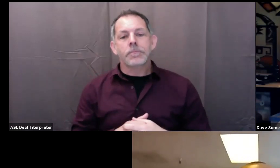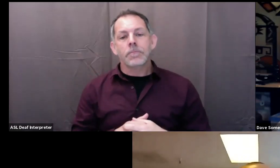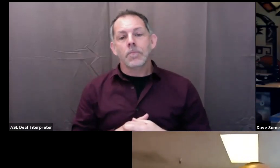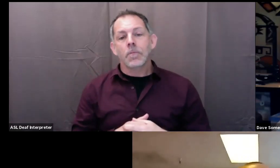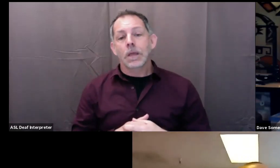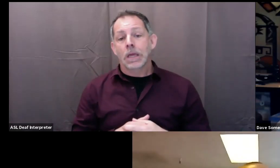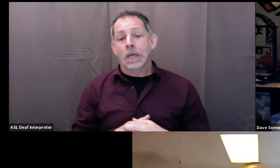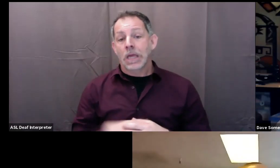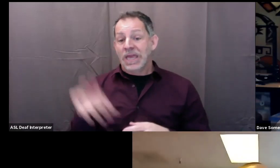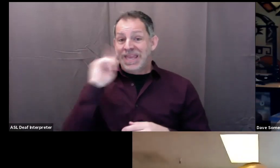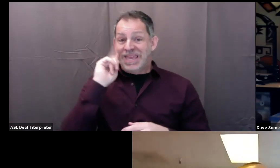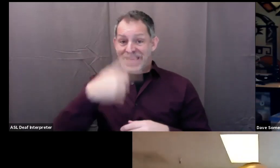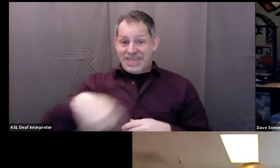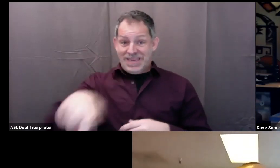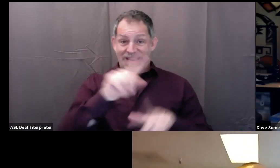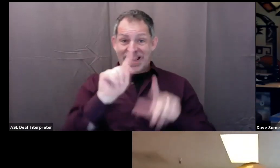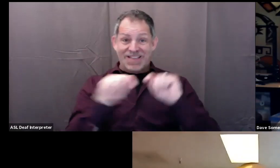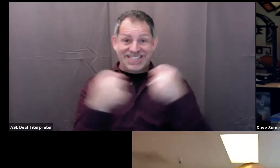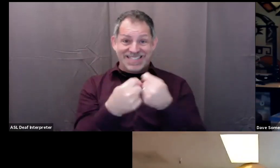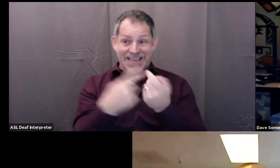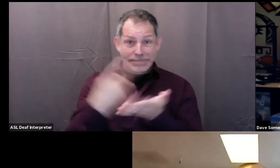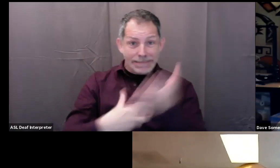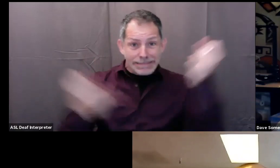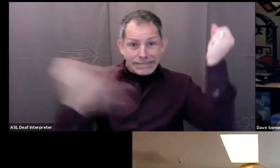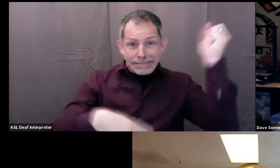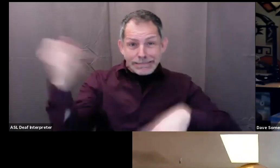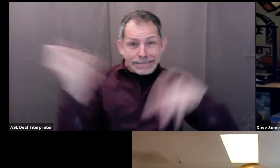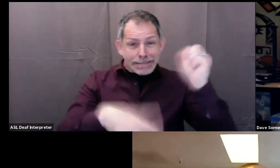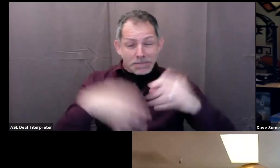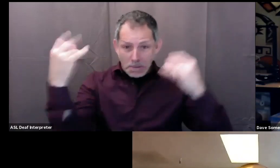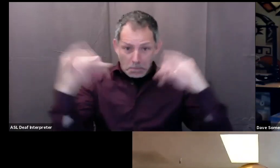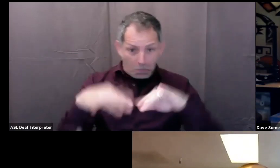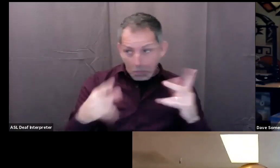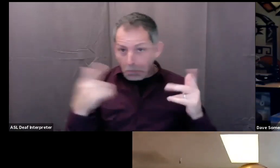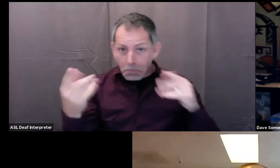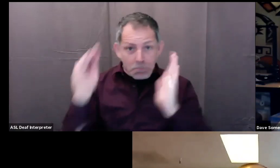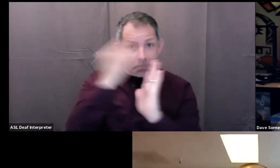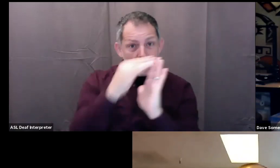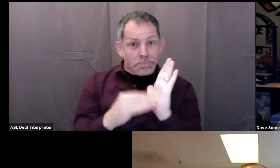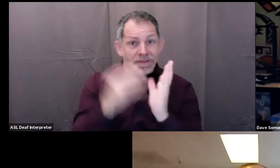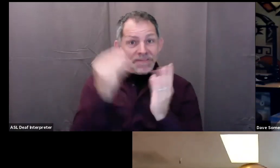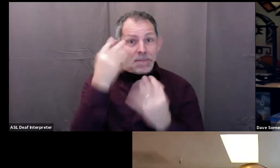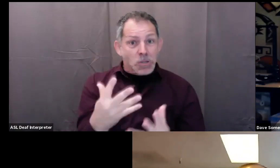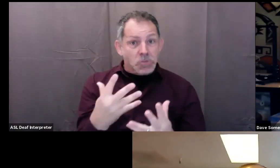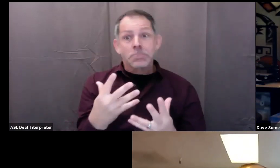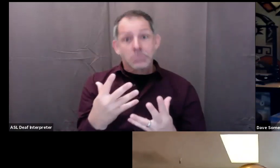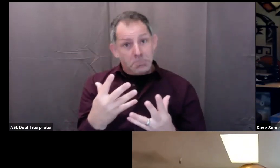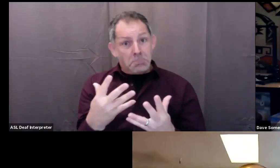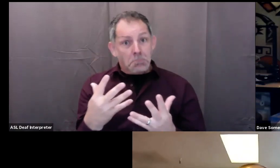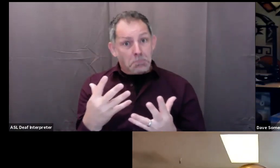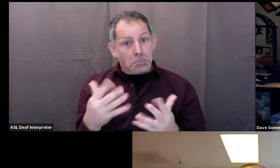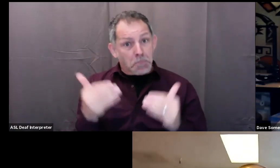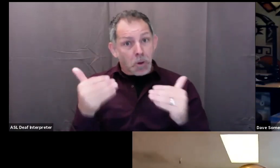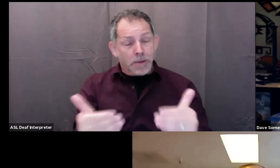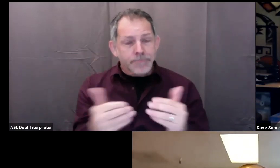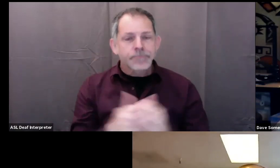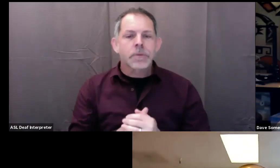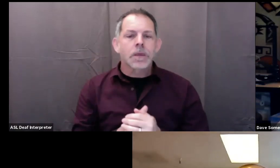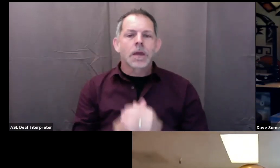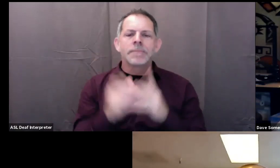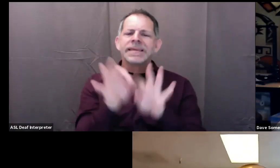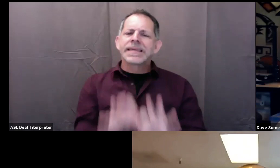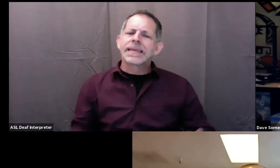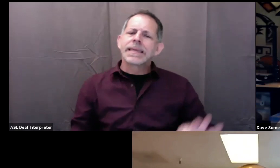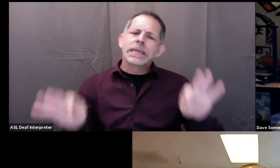stress more strongly than ever that if you're out in public and around other people, please wear face coverings. We know